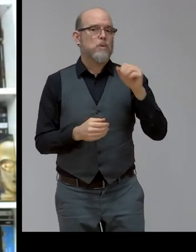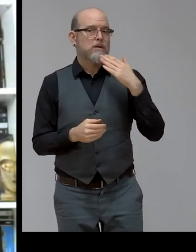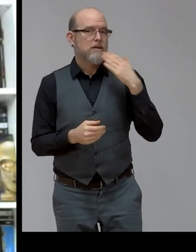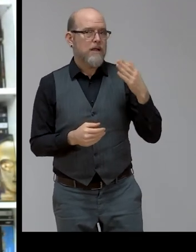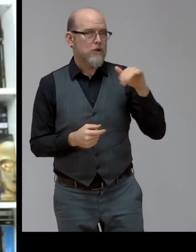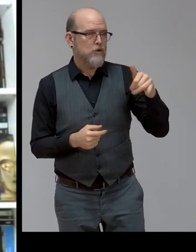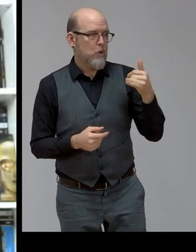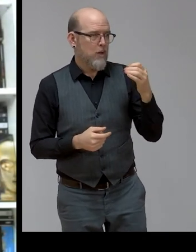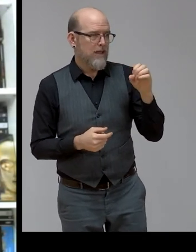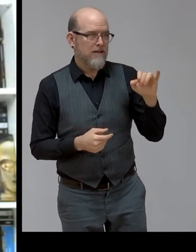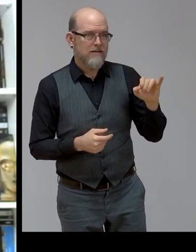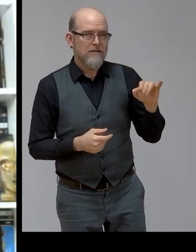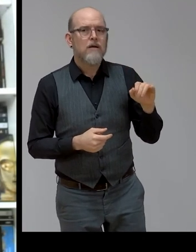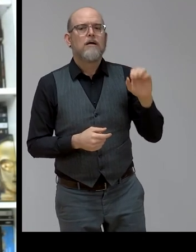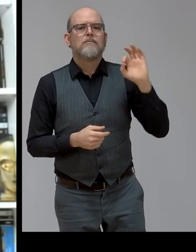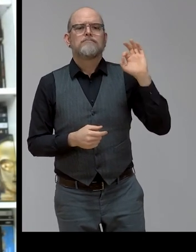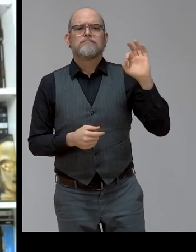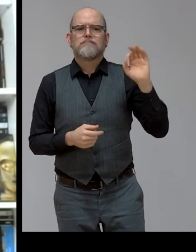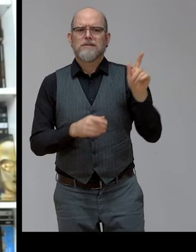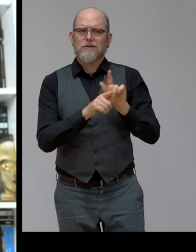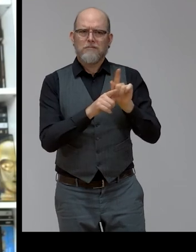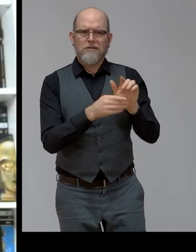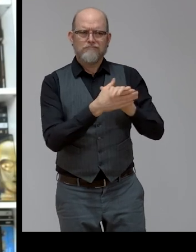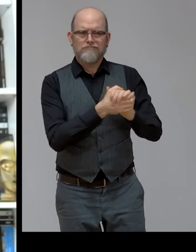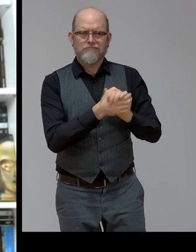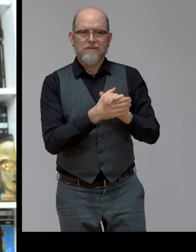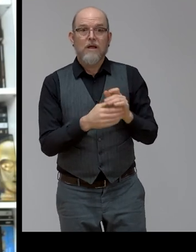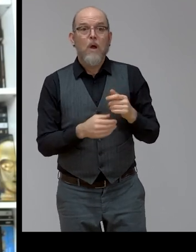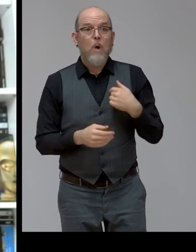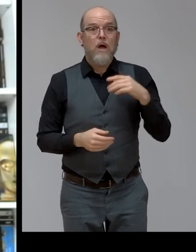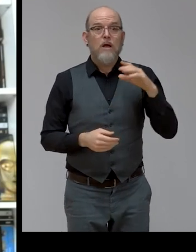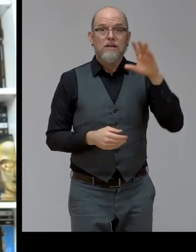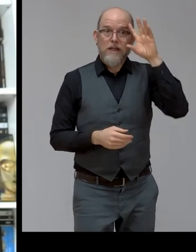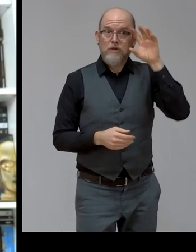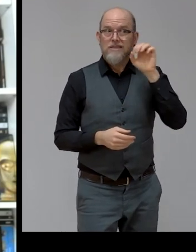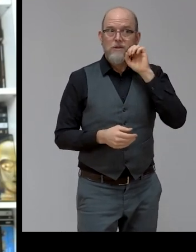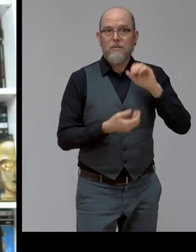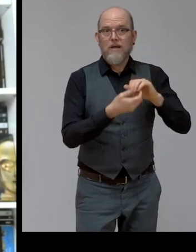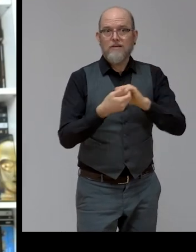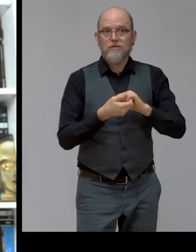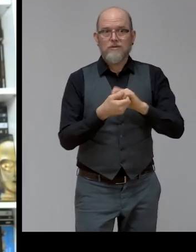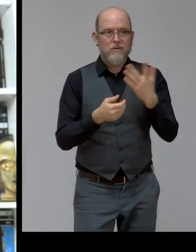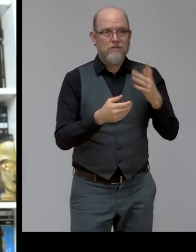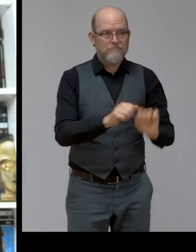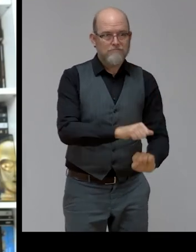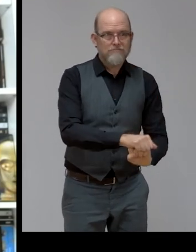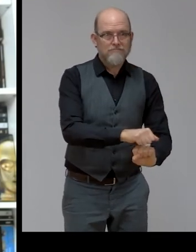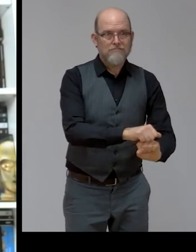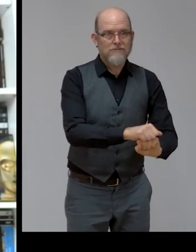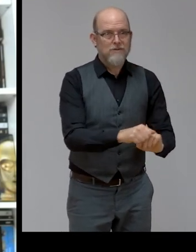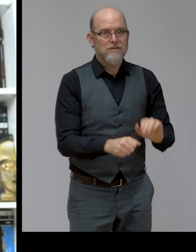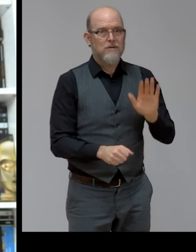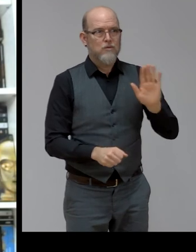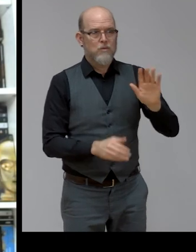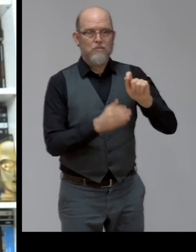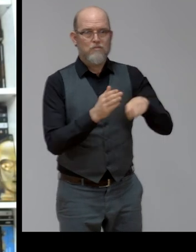Actually, congratulations to the Down Syndrome Association because we just supported them. It's their project. And as far as I know, they